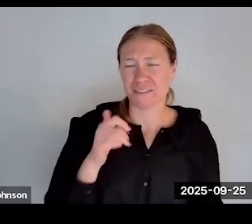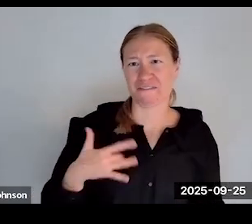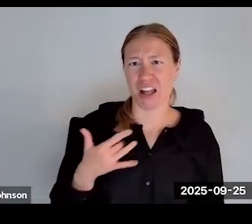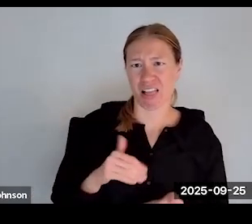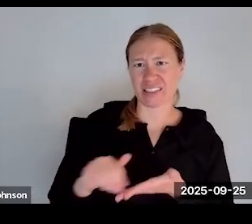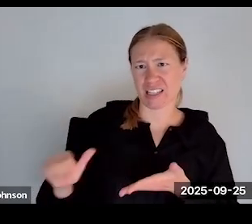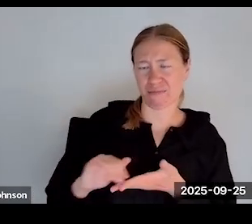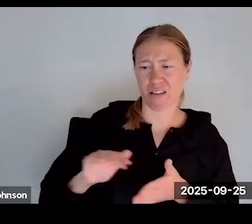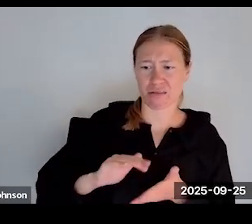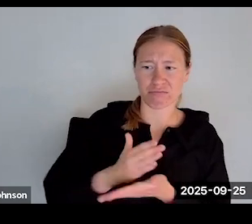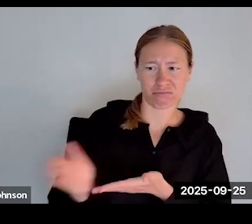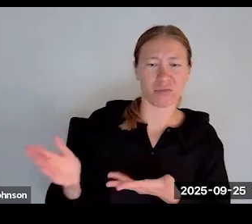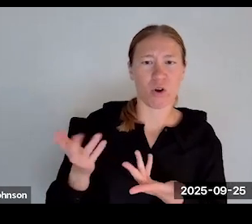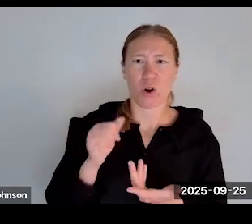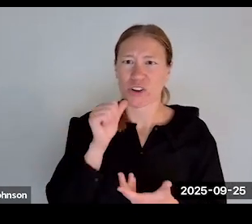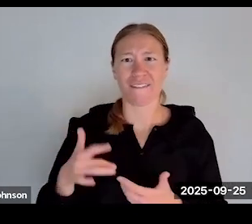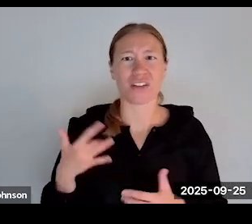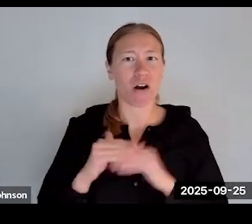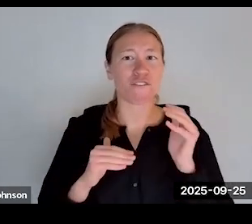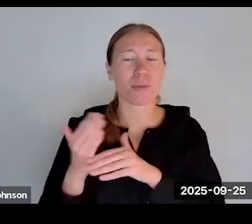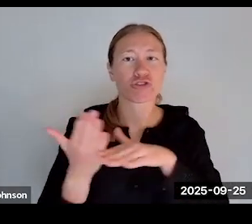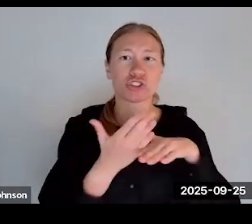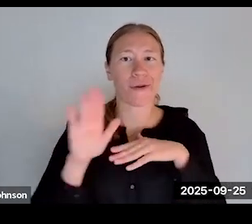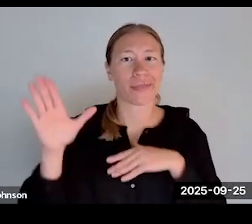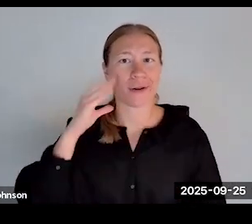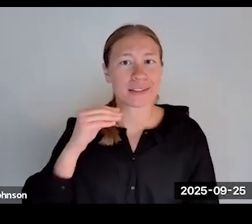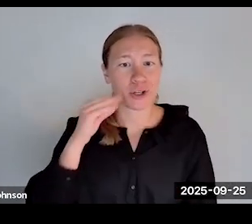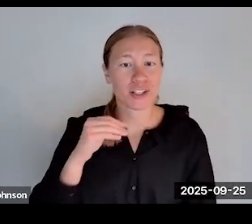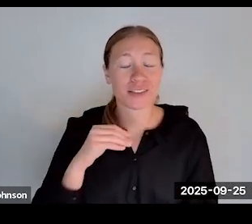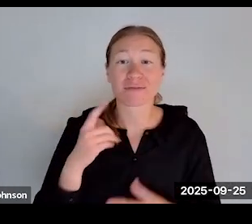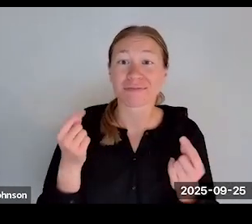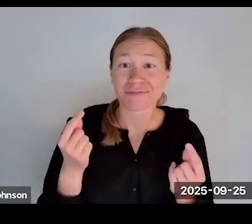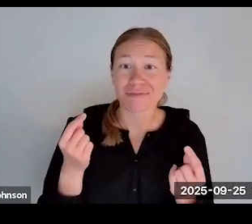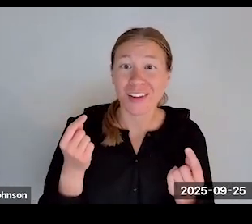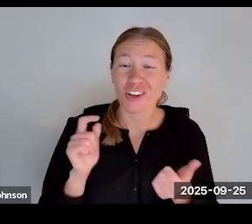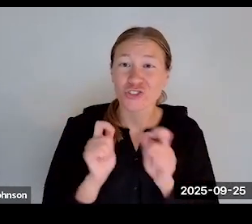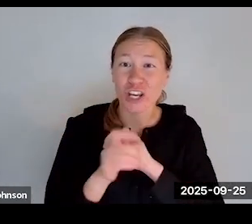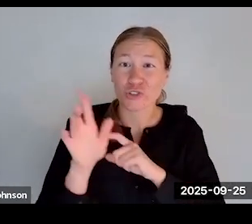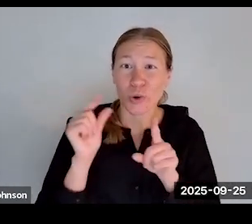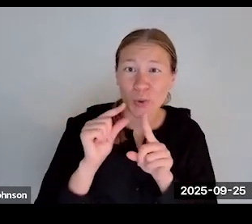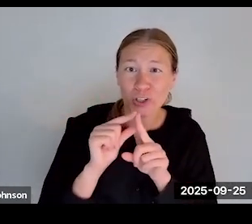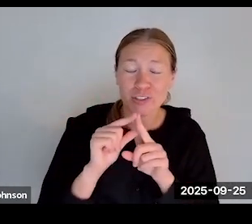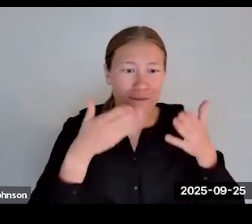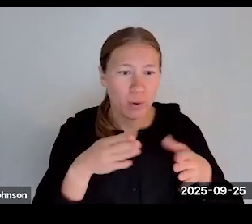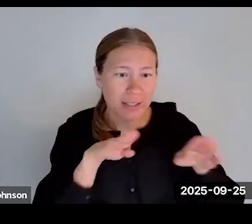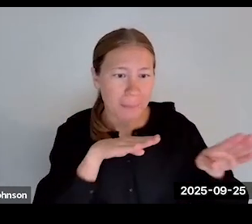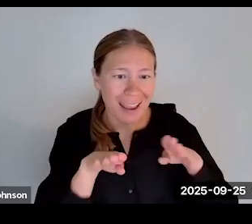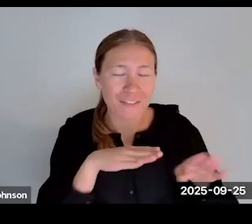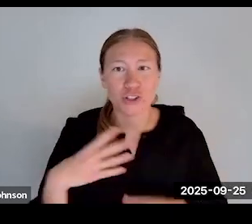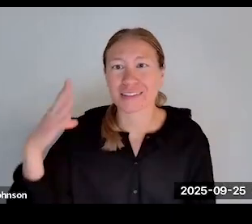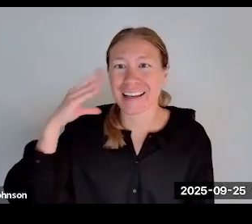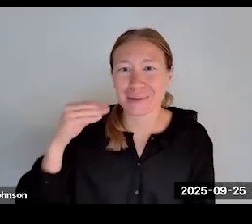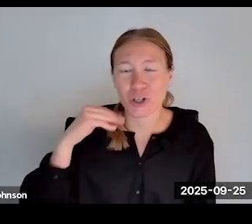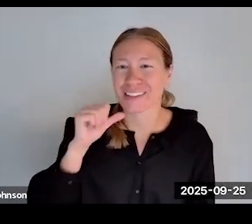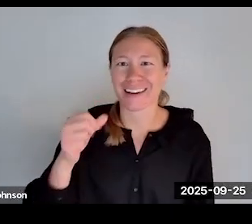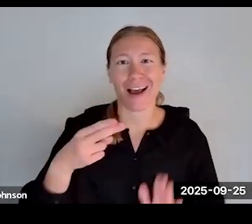their experiences. The good news is we can reframe our words by focusing on behaviors or experiences rather